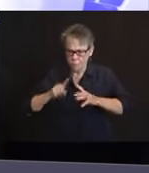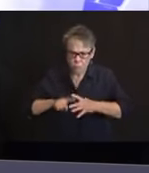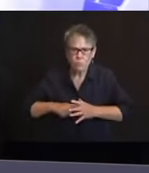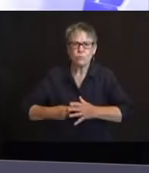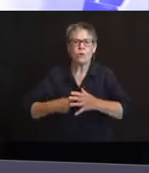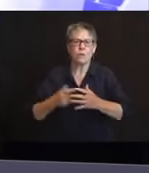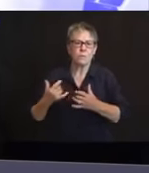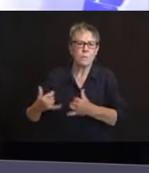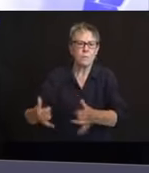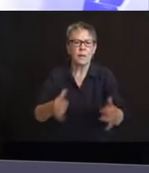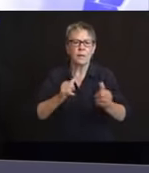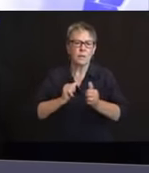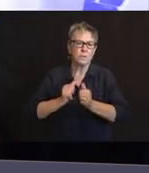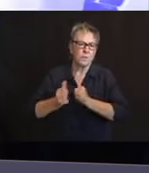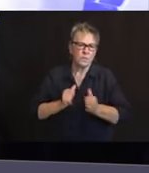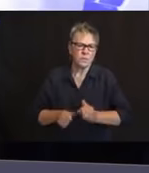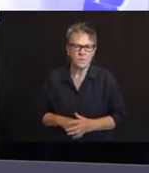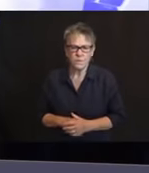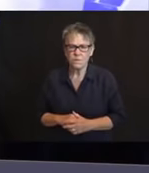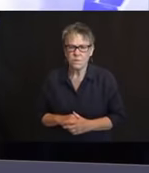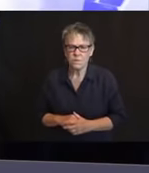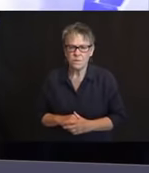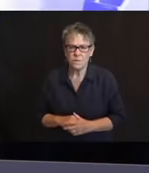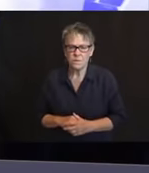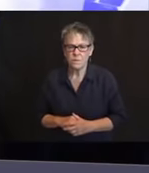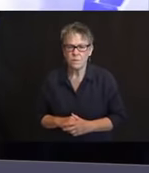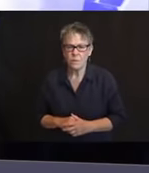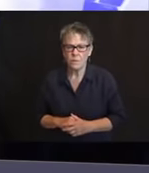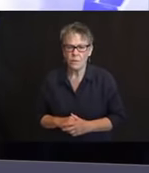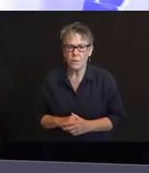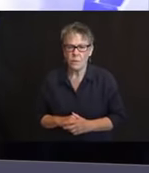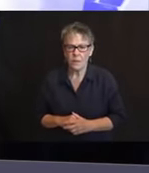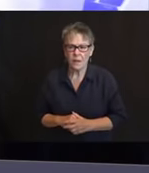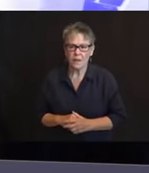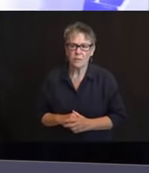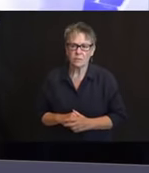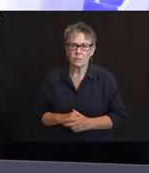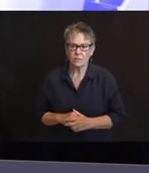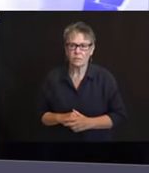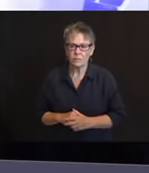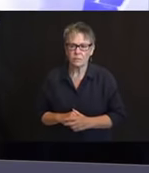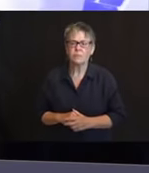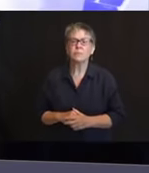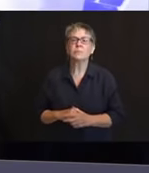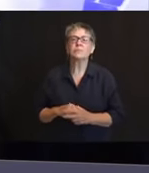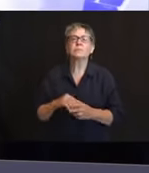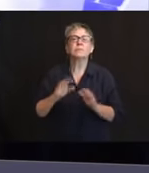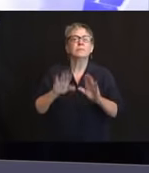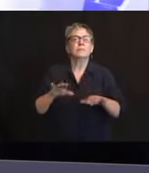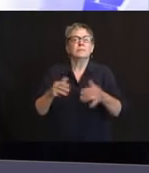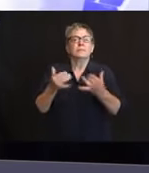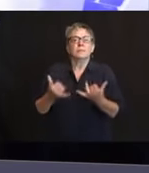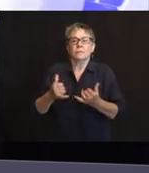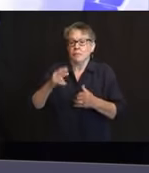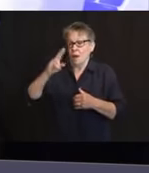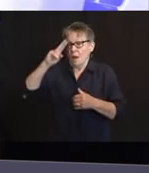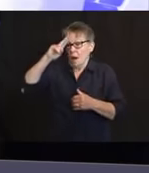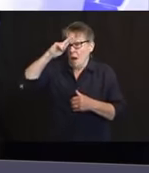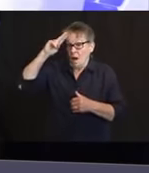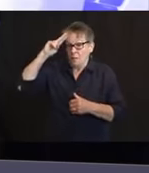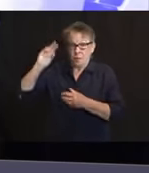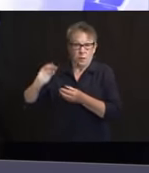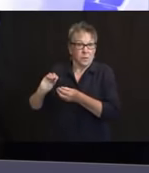shared, our hospitals are reporting 1,351 hospitalizations with 402 individuals in critical